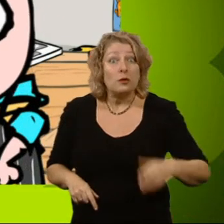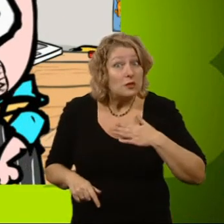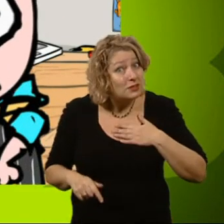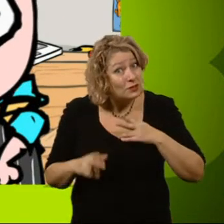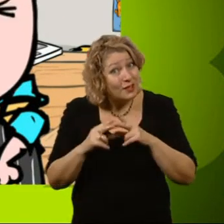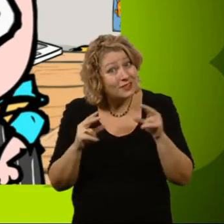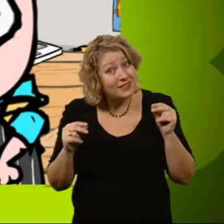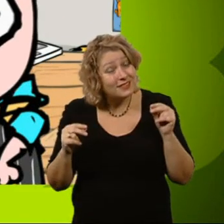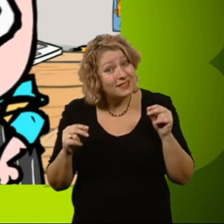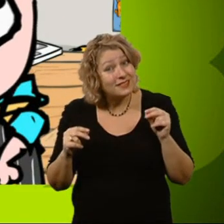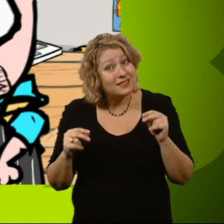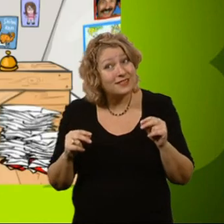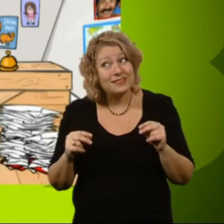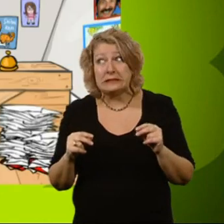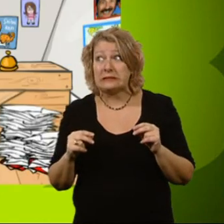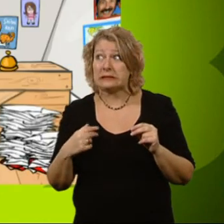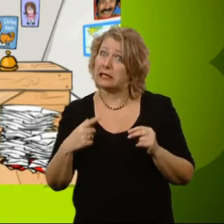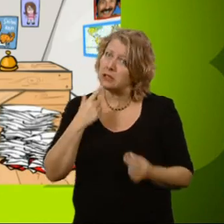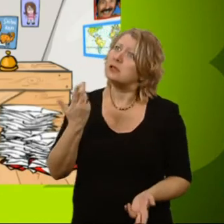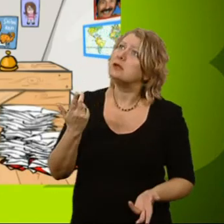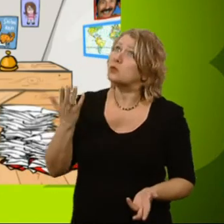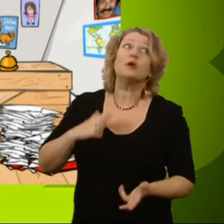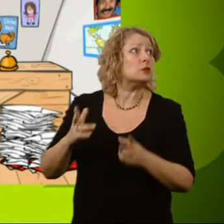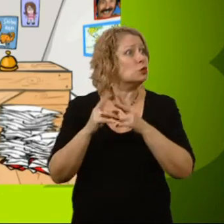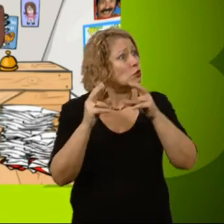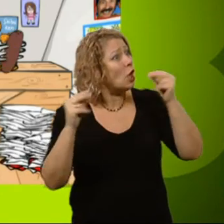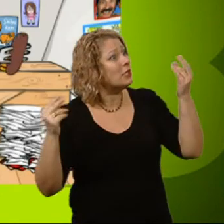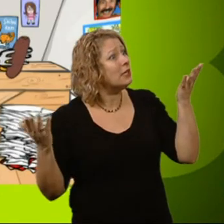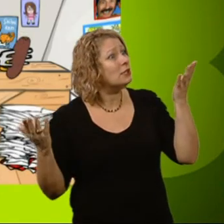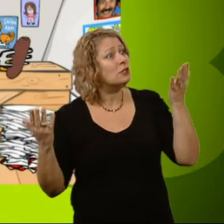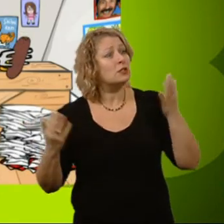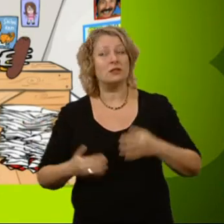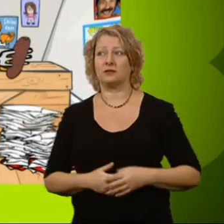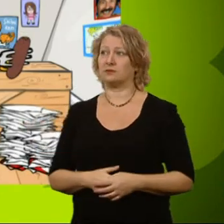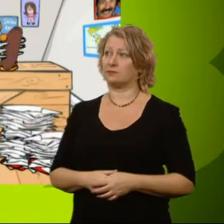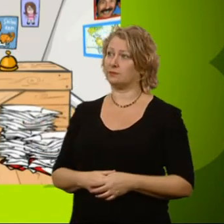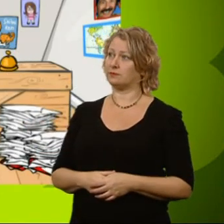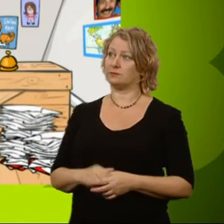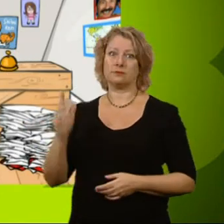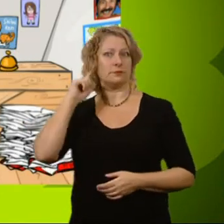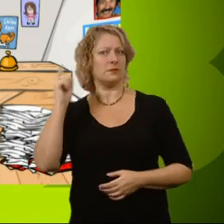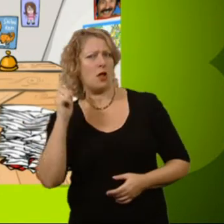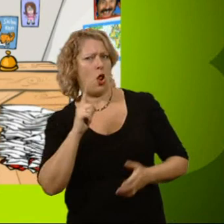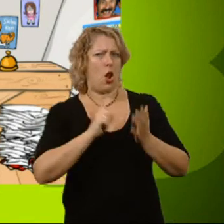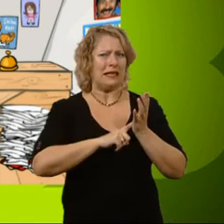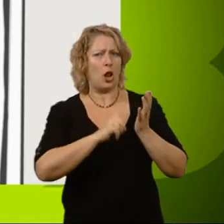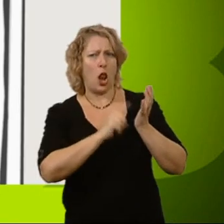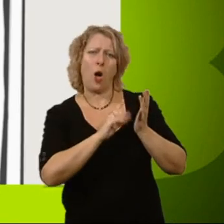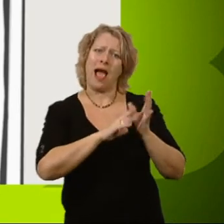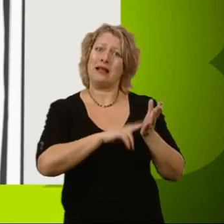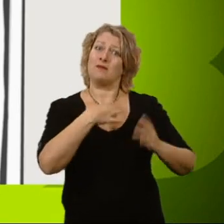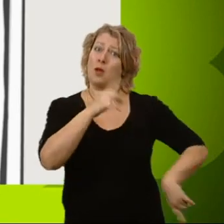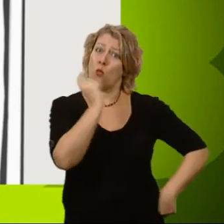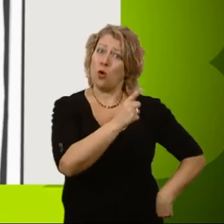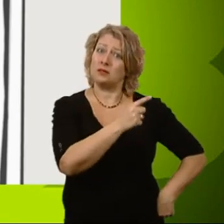like a sausage? I said, would you like a sausage? Lindsay Lohan, I have warned you,